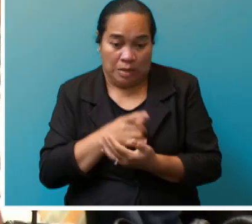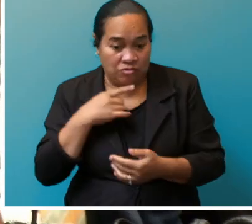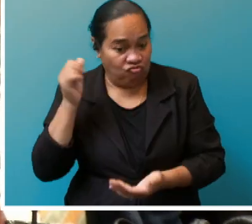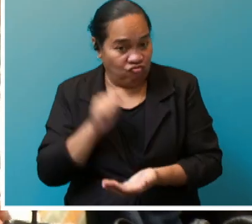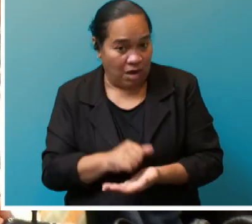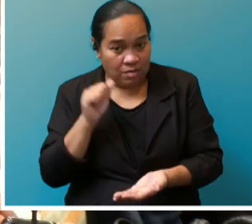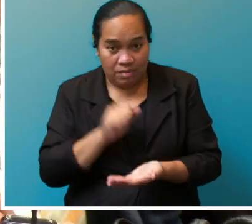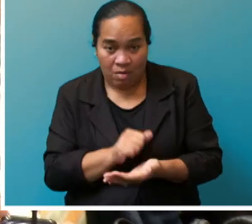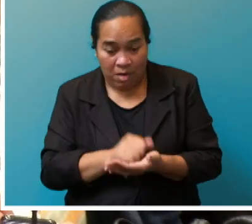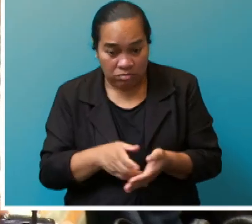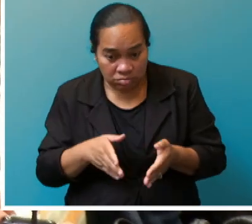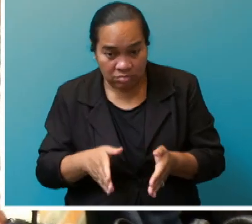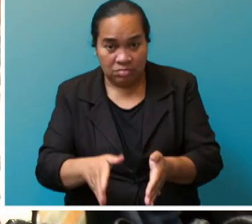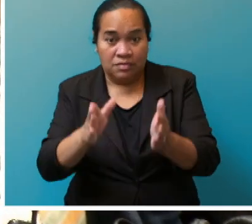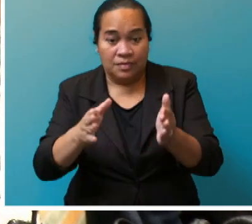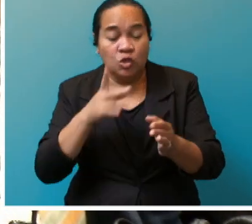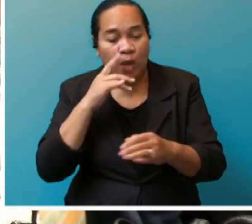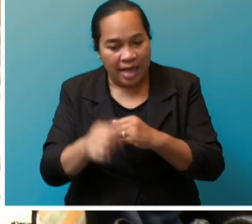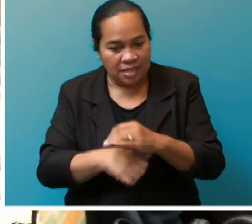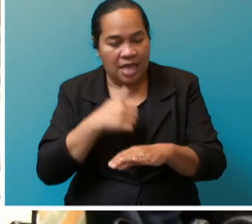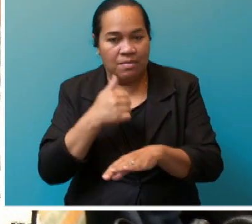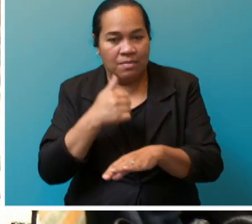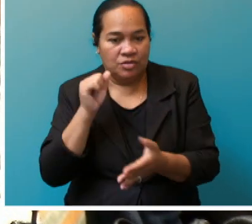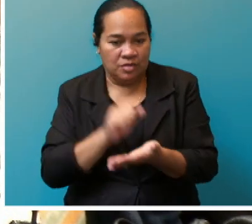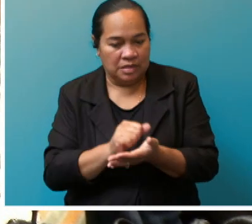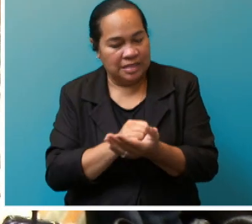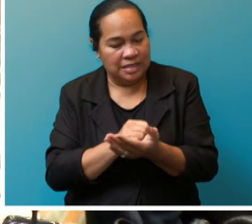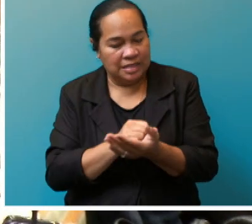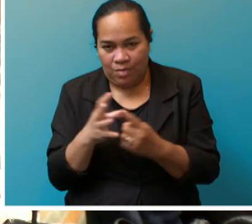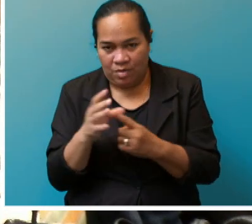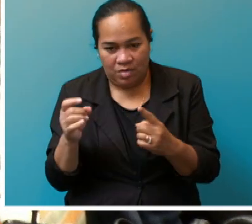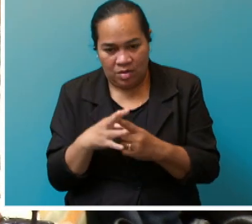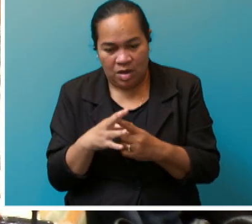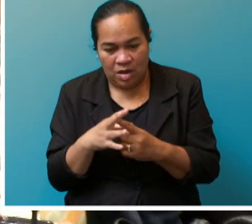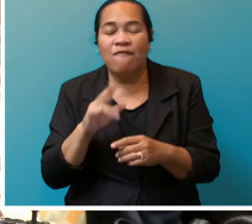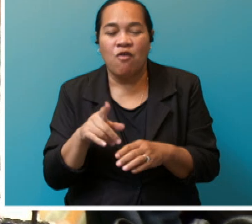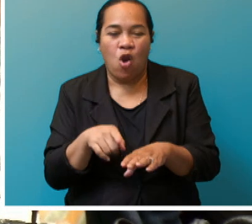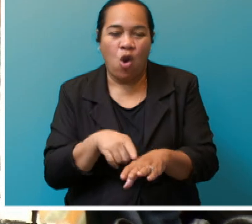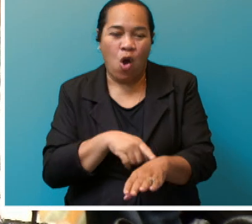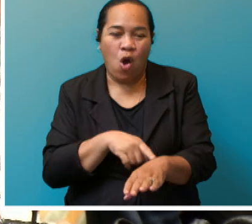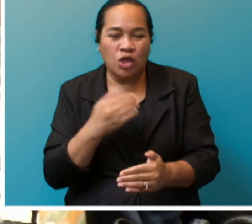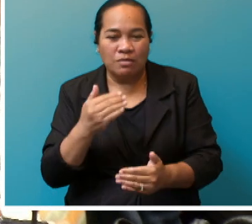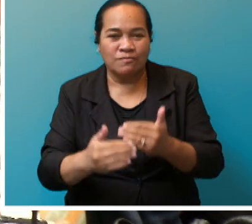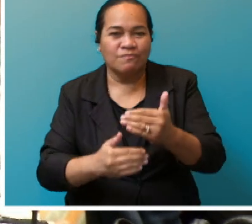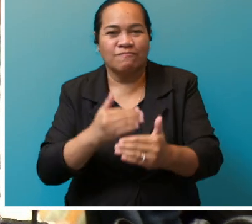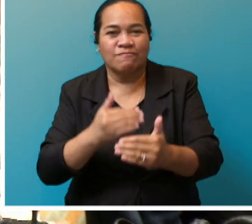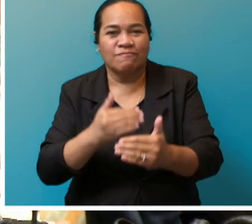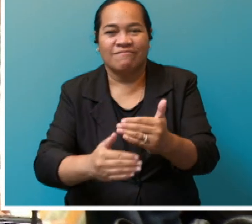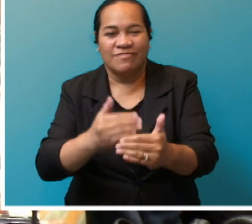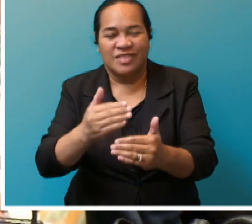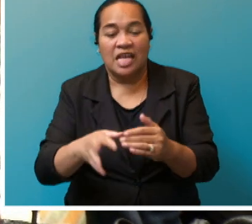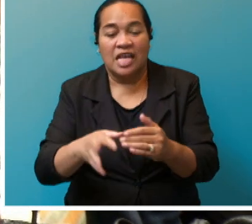Pacific Resilience Facility establishes itself as a fundamental and long-term part of a collective